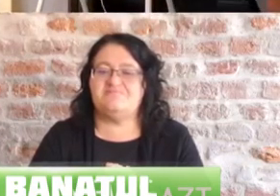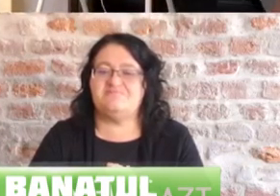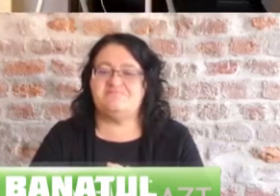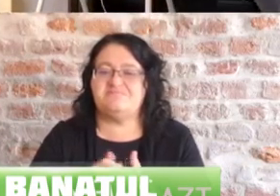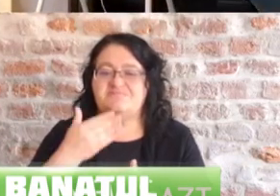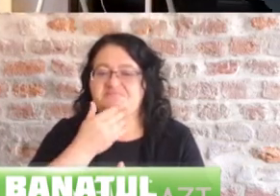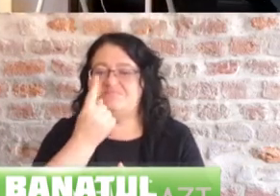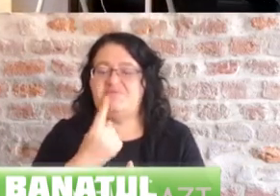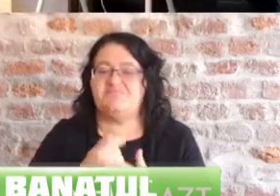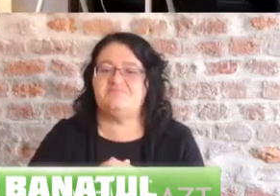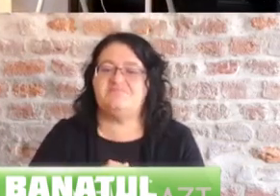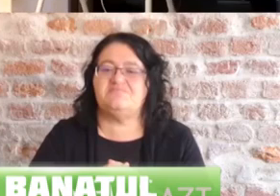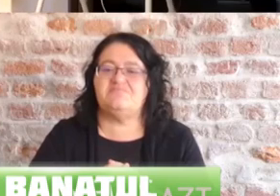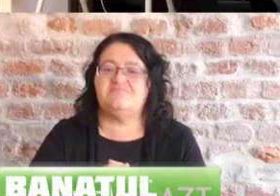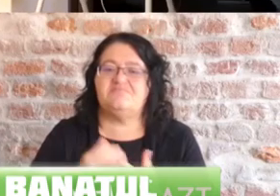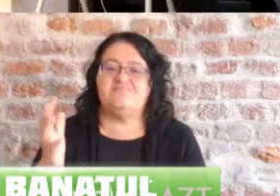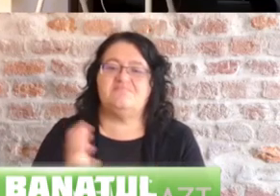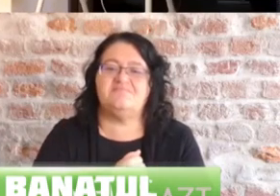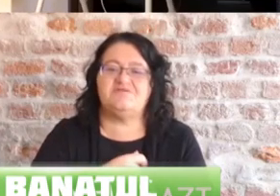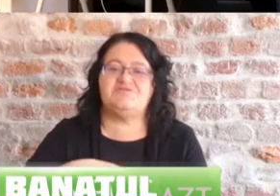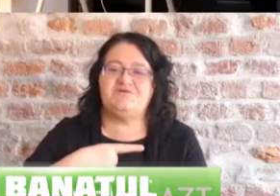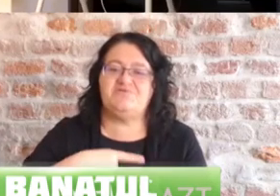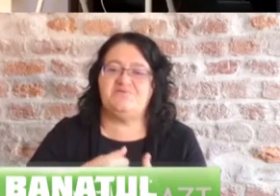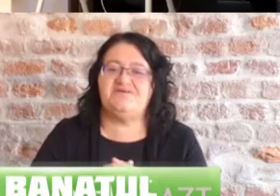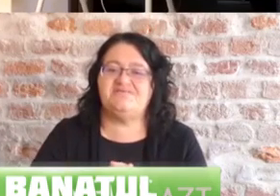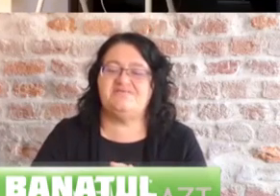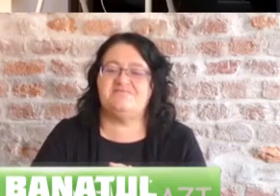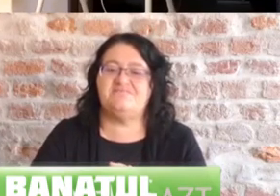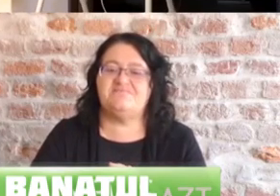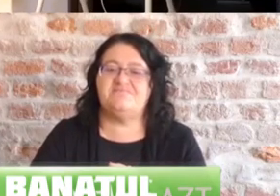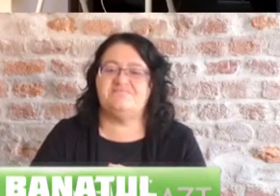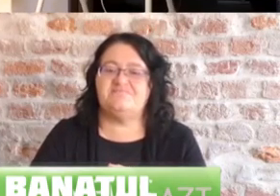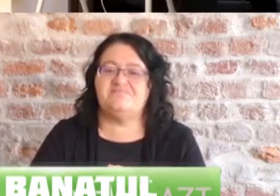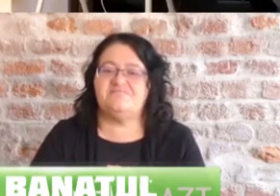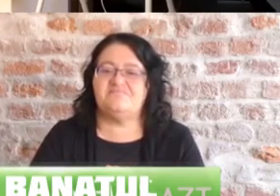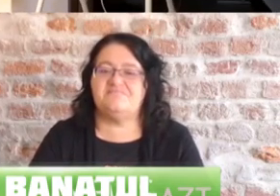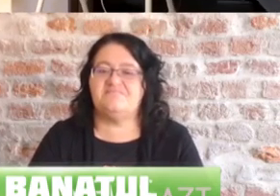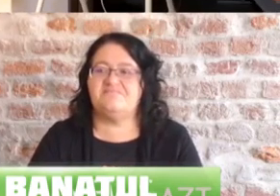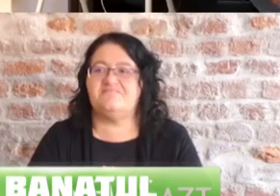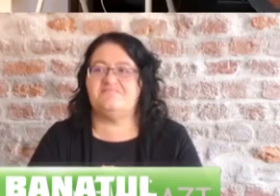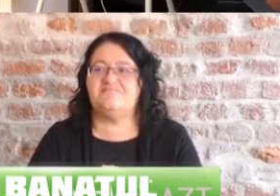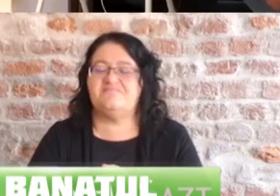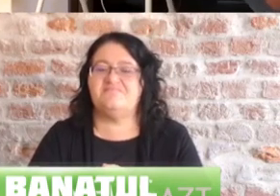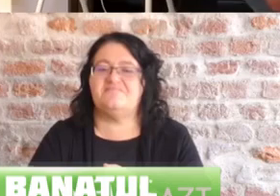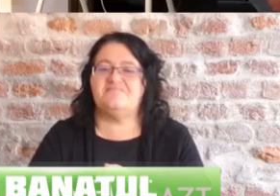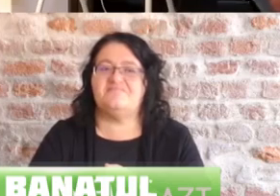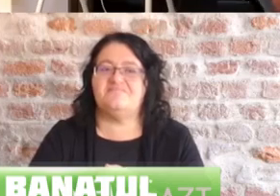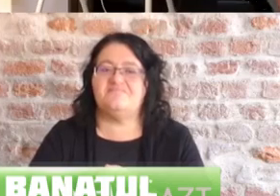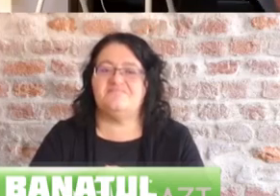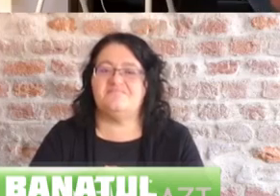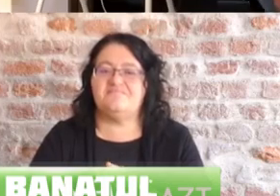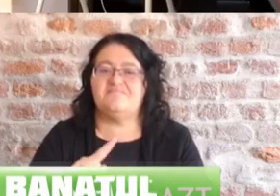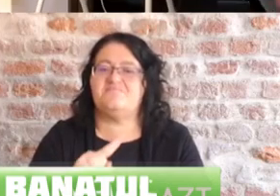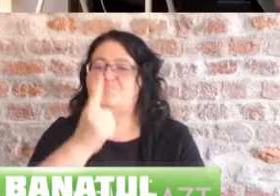So we can say, and the winner is... we say, diciamo così. So